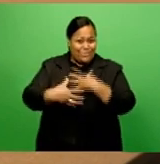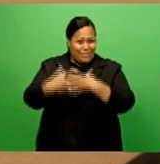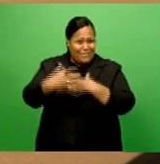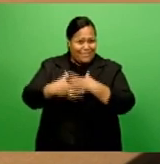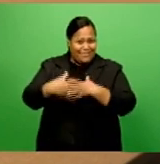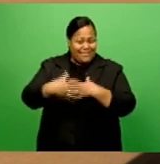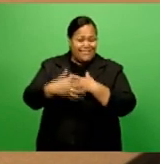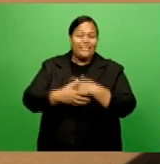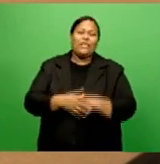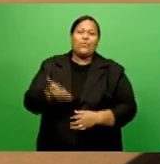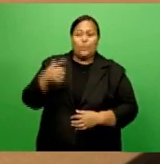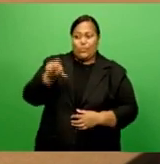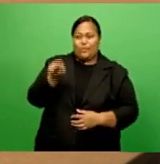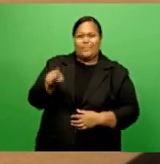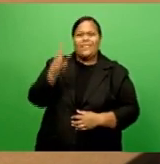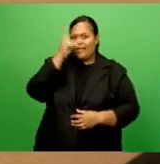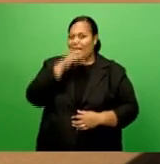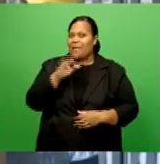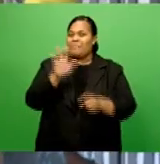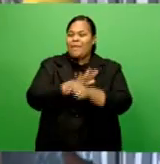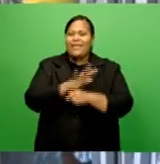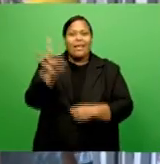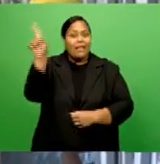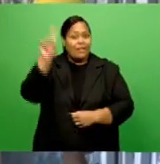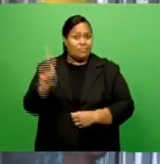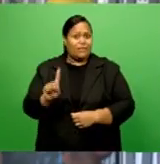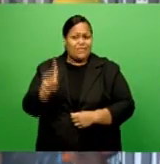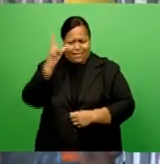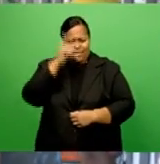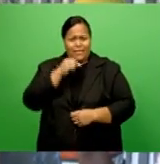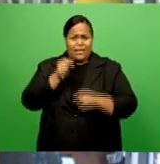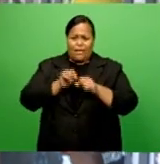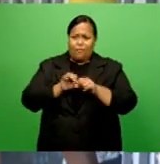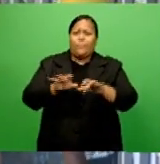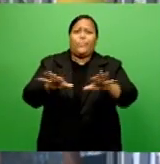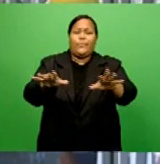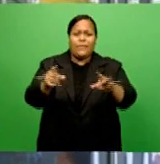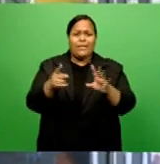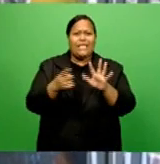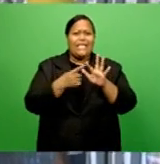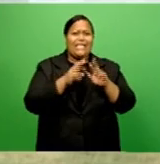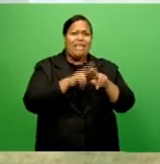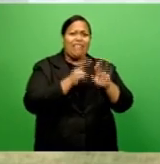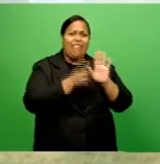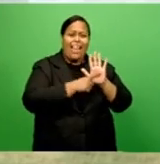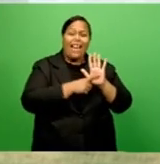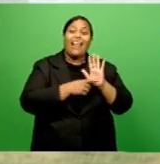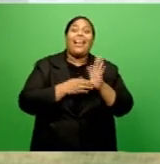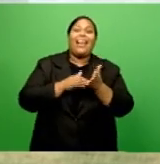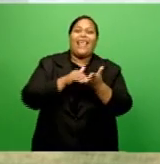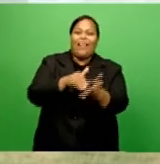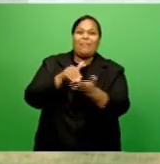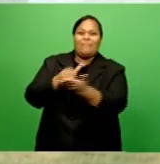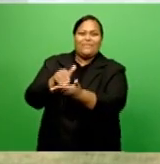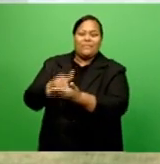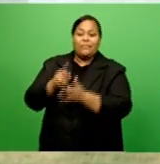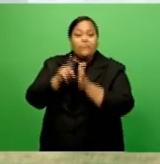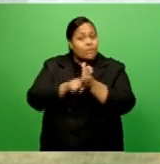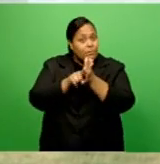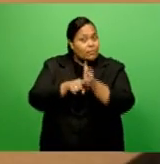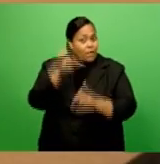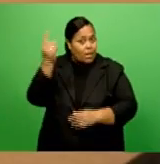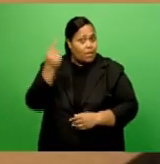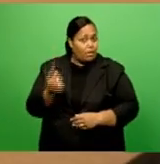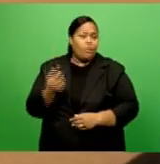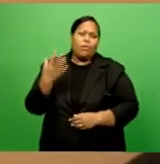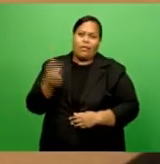able to generate electricity, which we were able to export into the EFL grid. And Lautoka alone earned more than $2